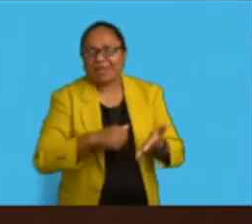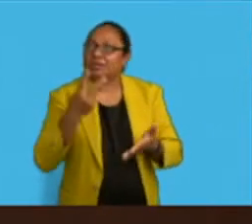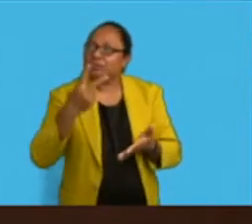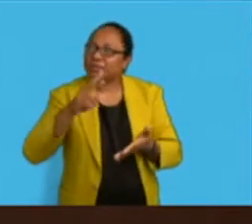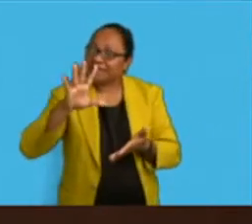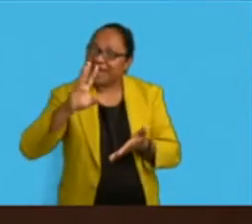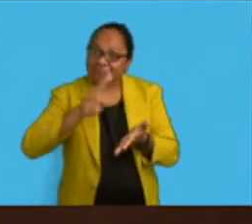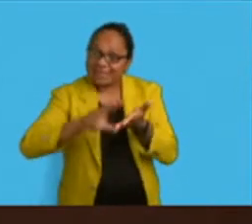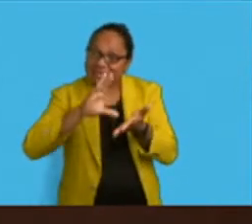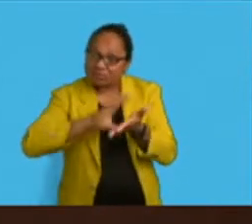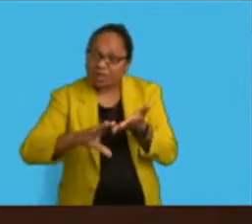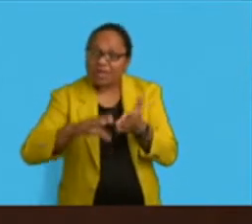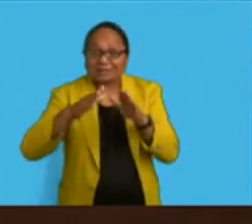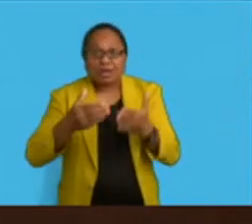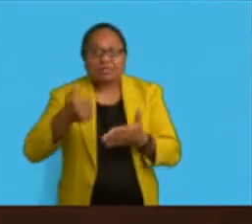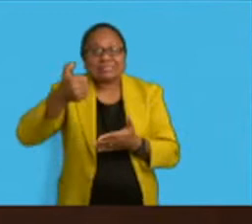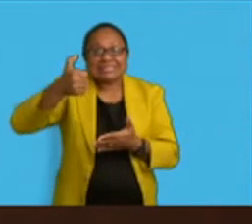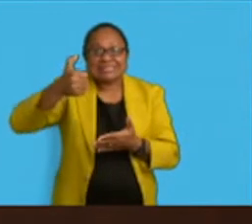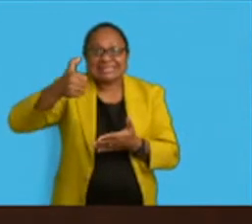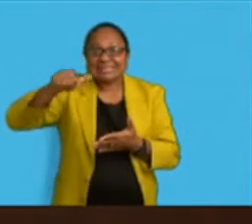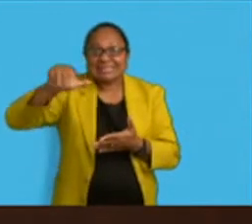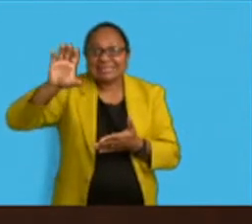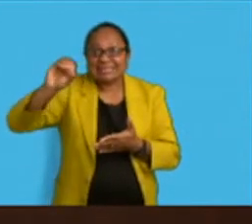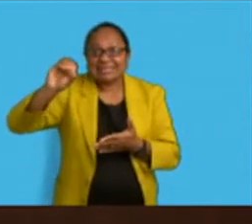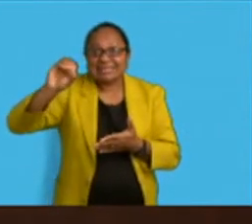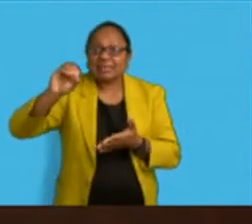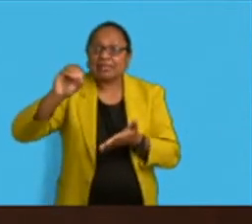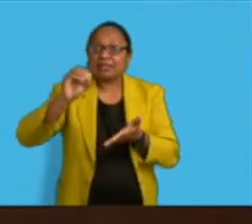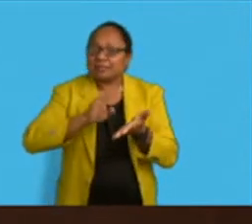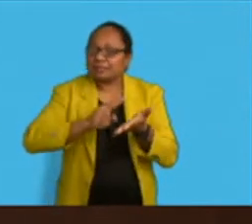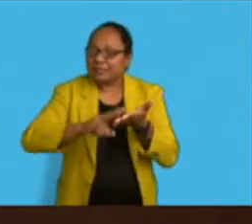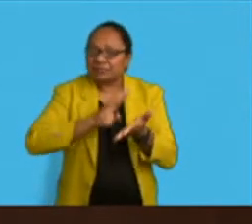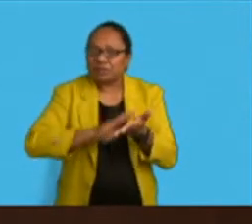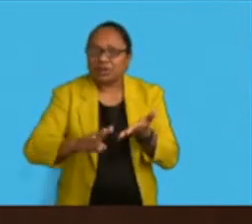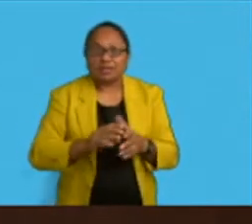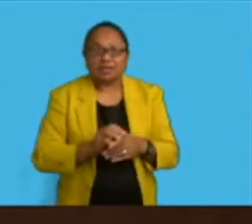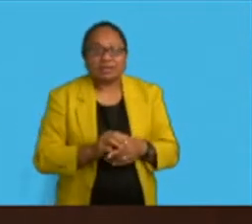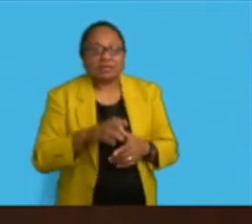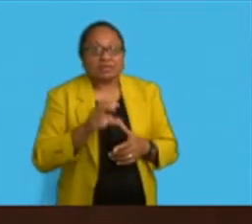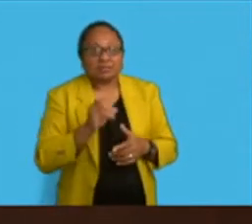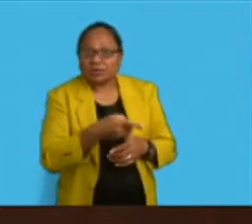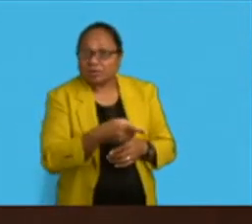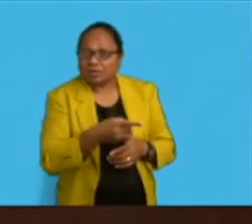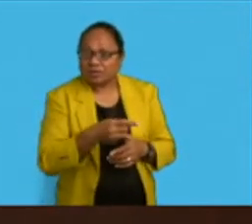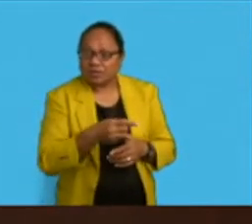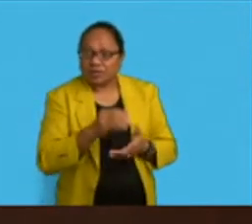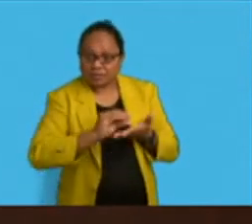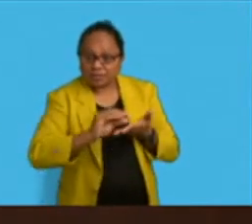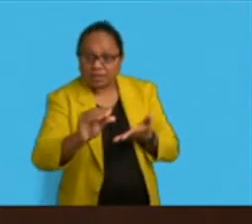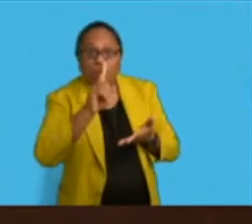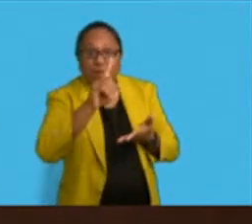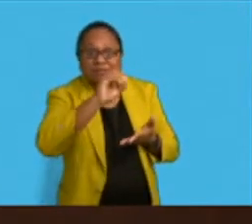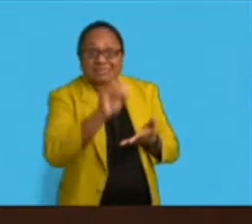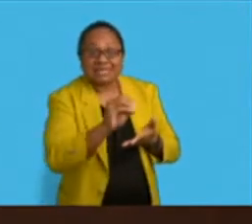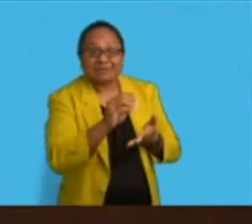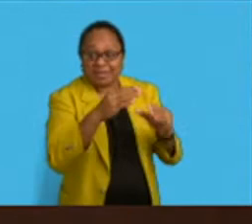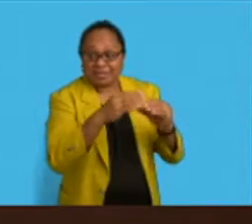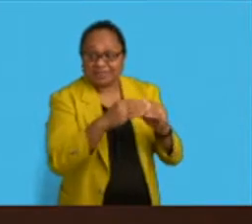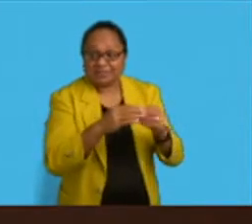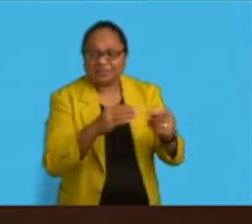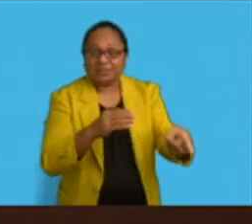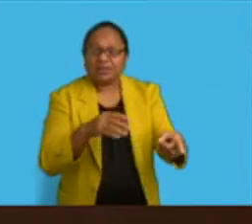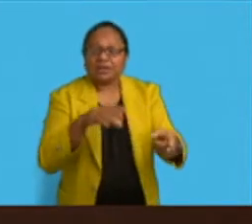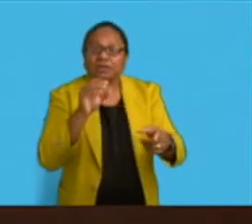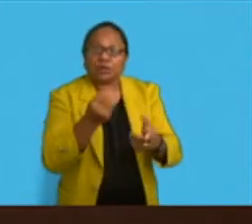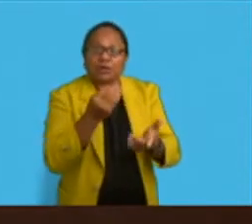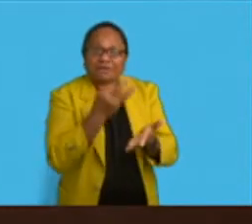million to $60 million. The funds will be made available at 1% to banks, which could then make financing available at a